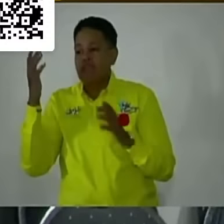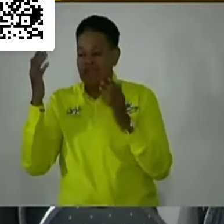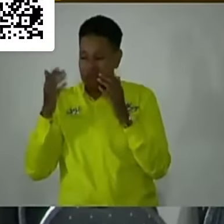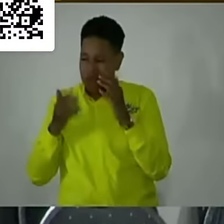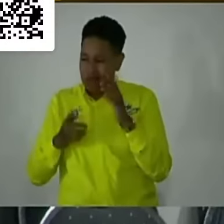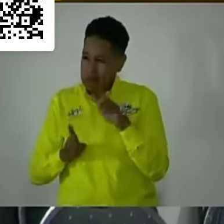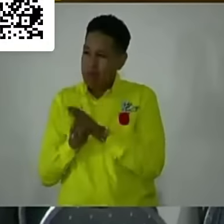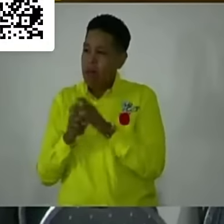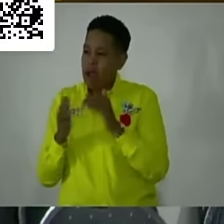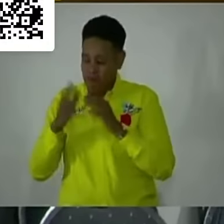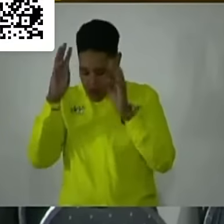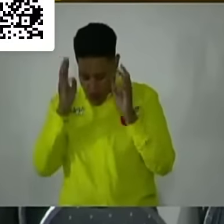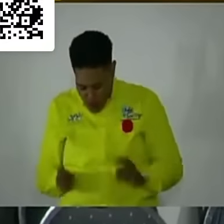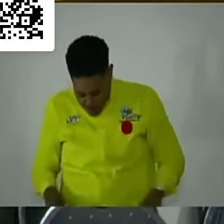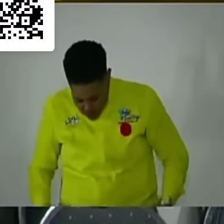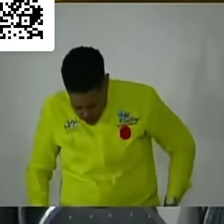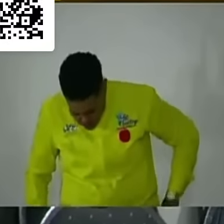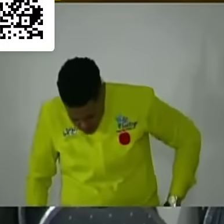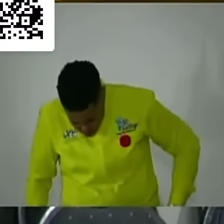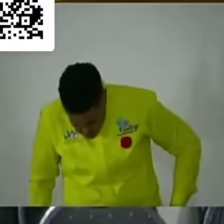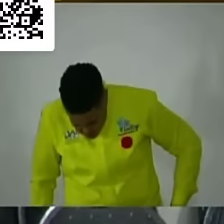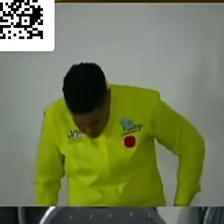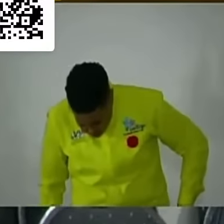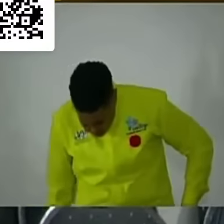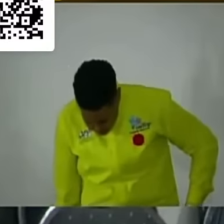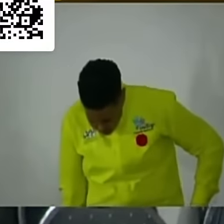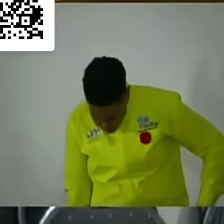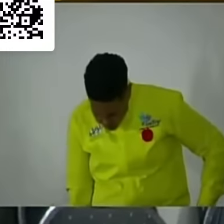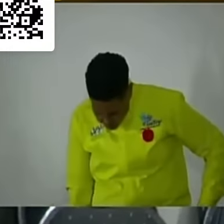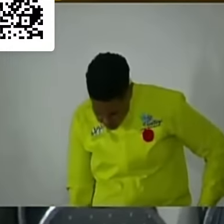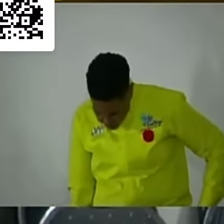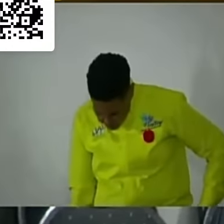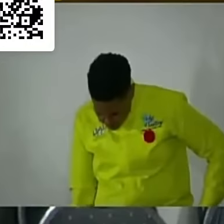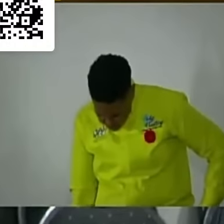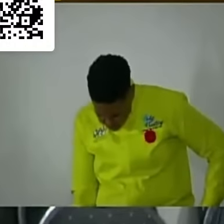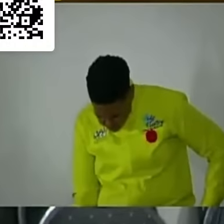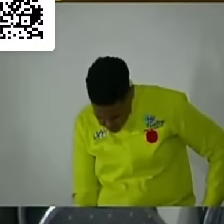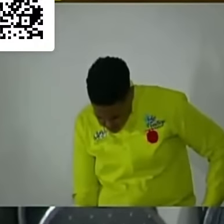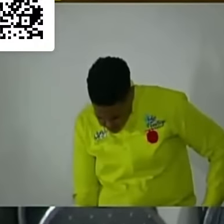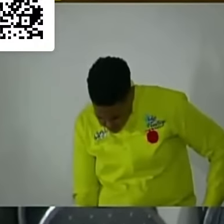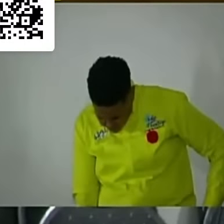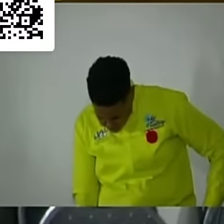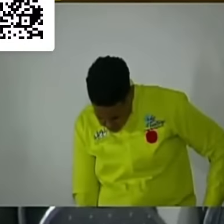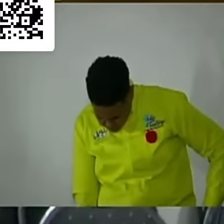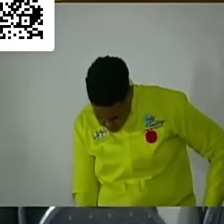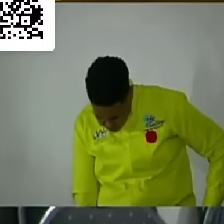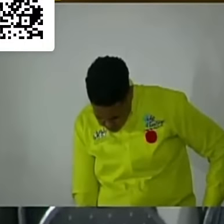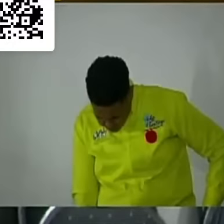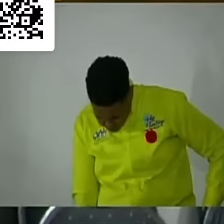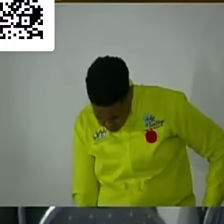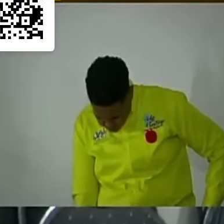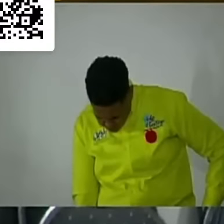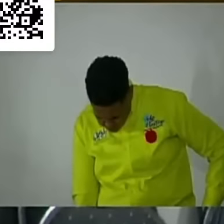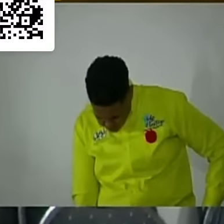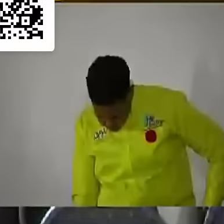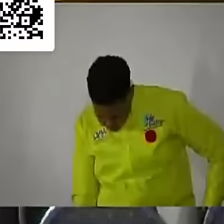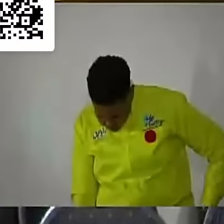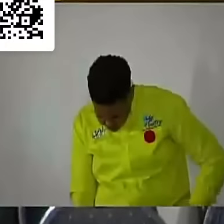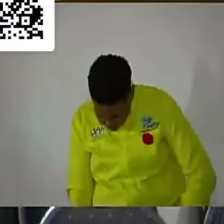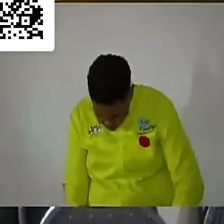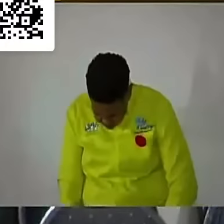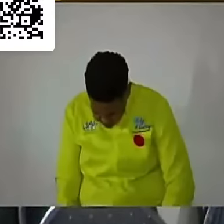want to pause quickly to say, Mr. Speaker, you know, in these instances, and we have seen them before, everybody has become an